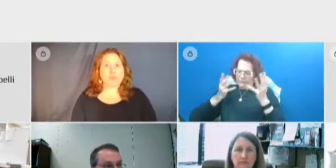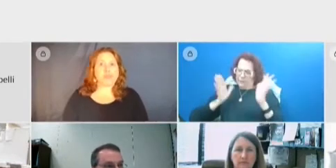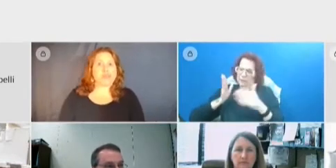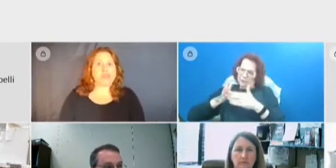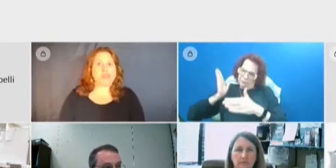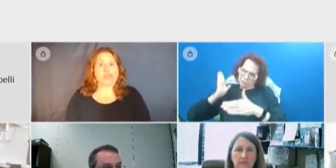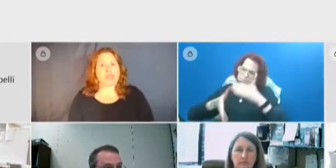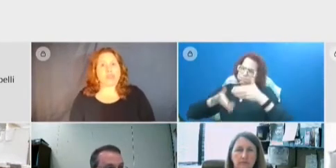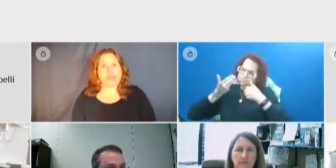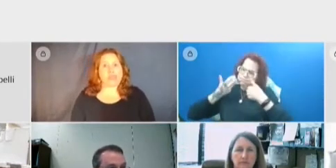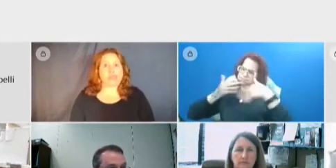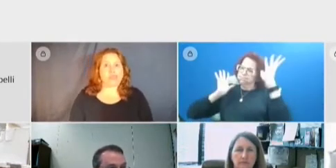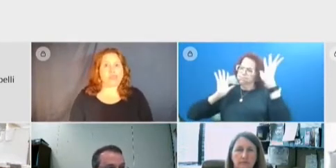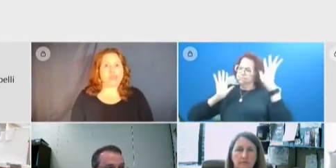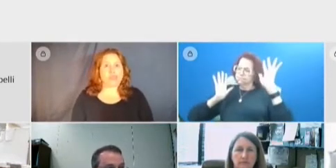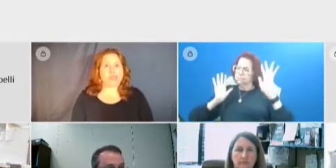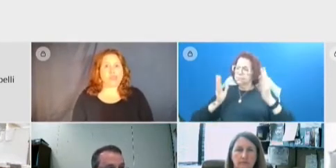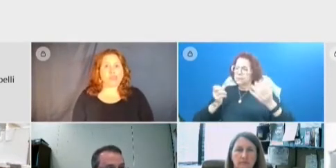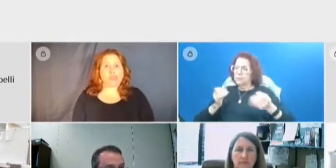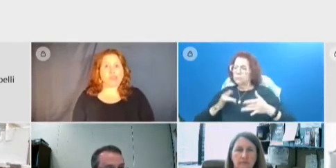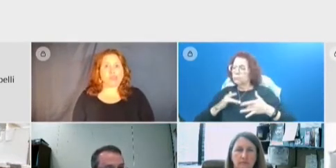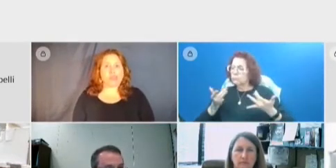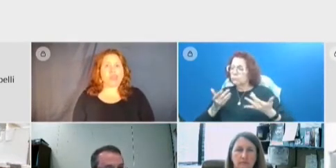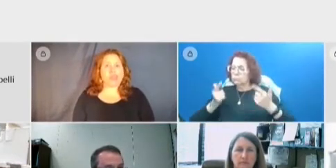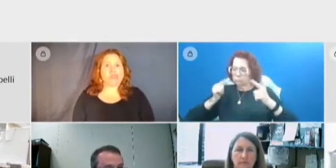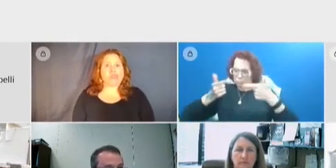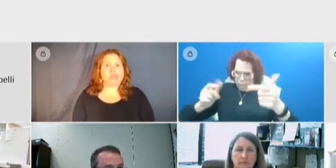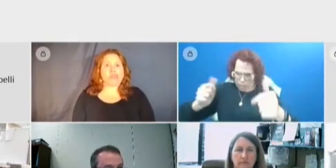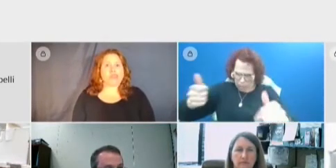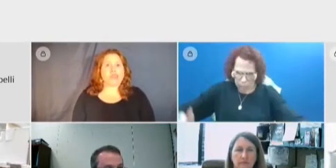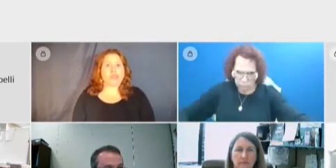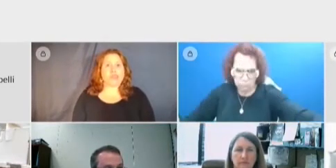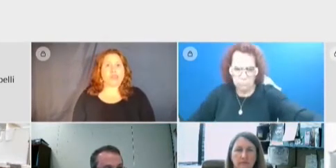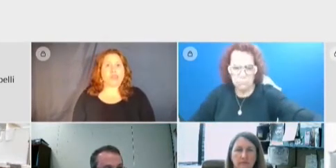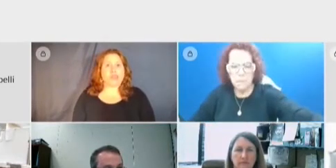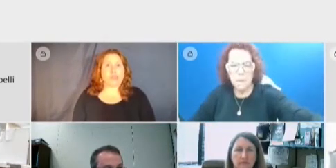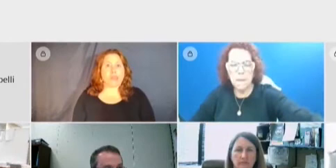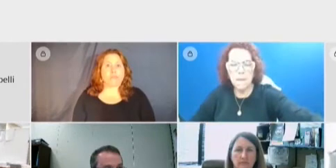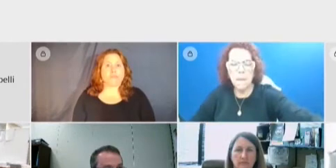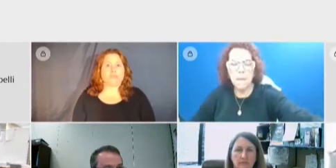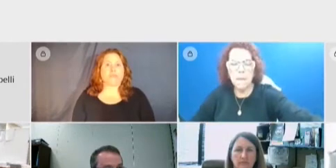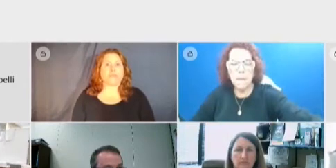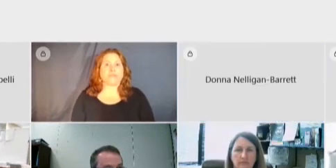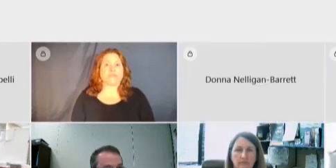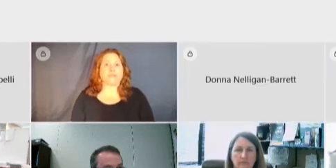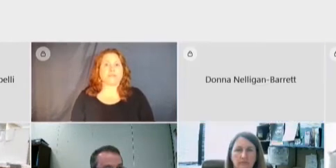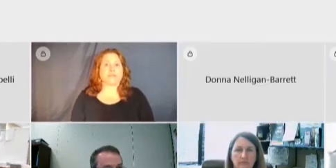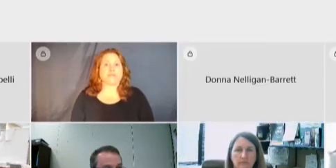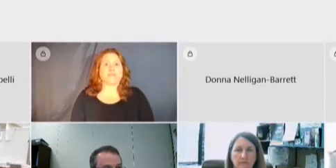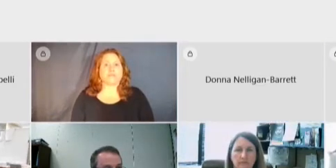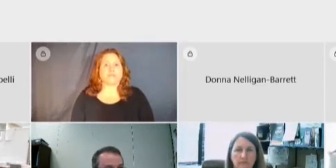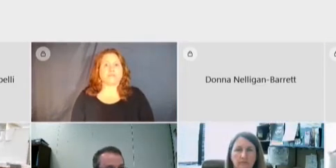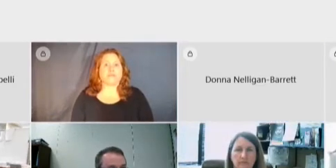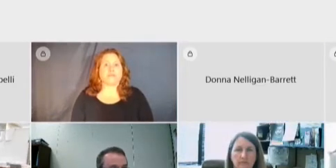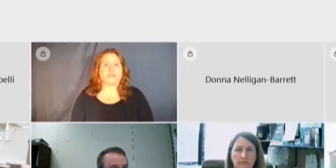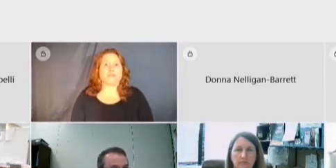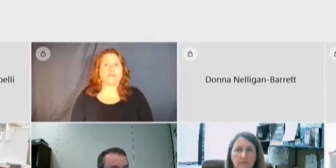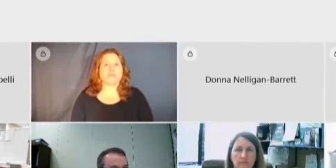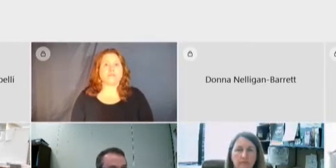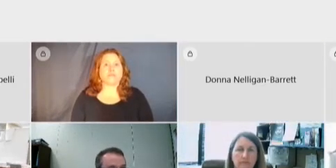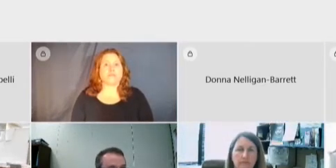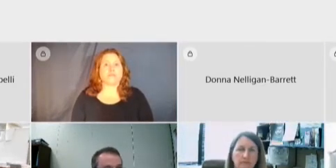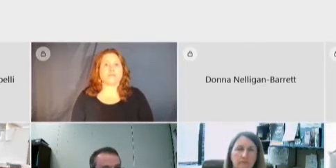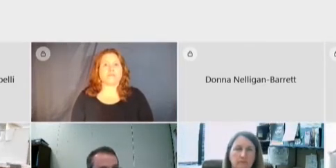receiving a preliminary report from the Office of the State Comptroller on April 14th. And Todd